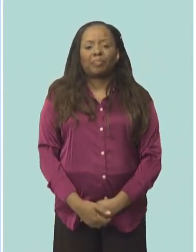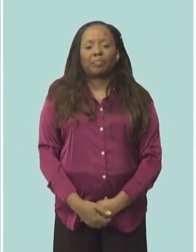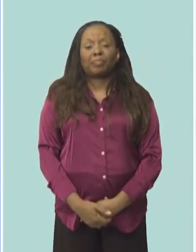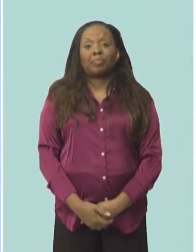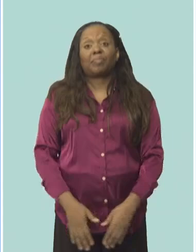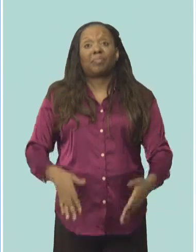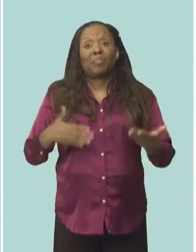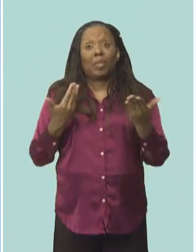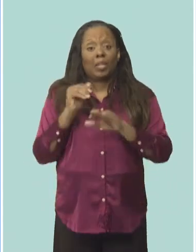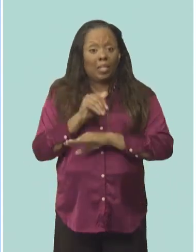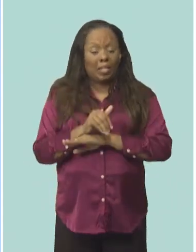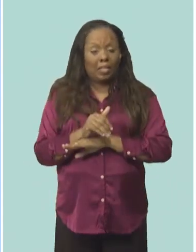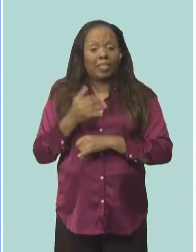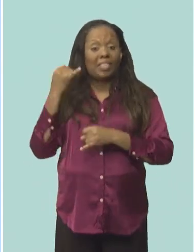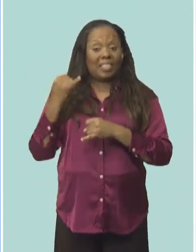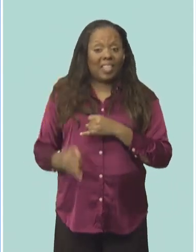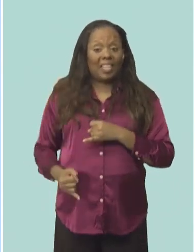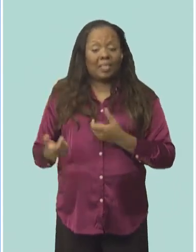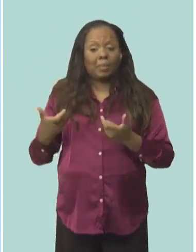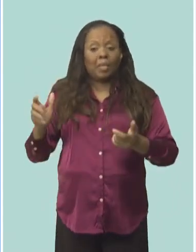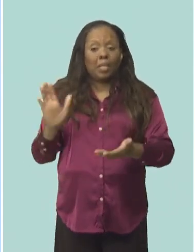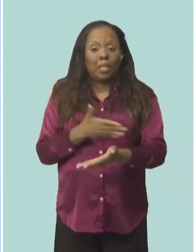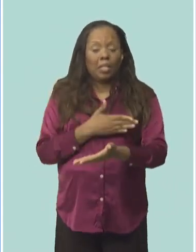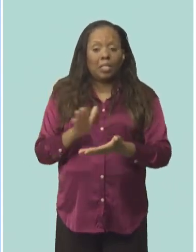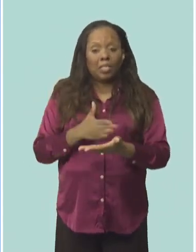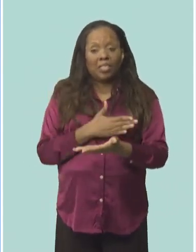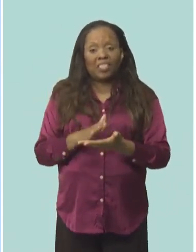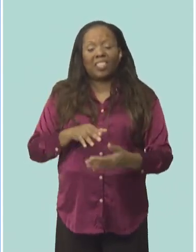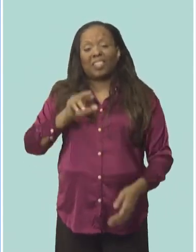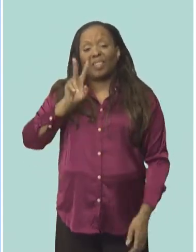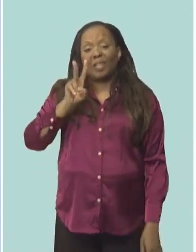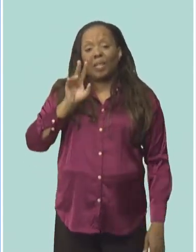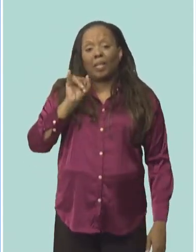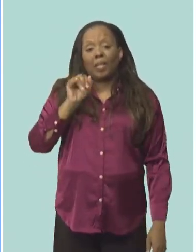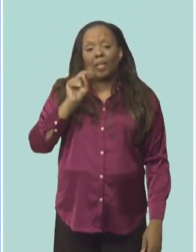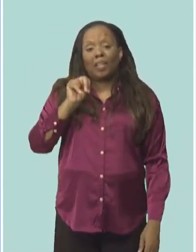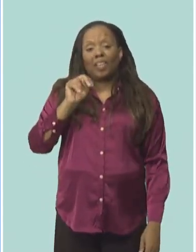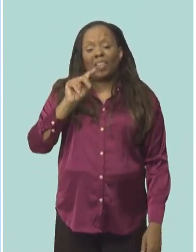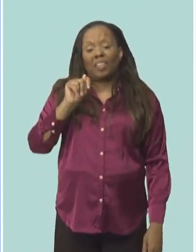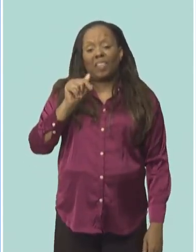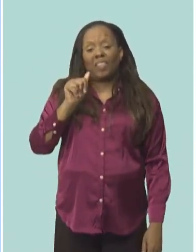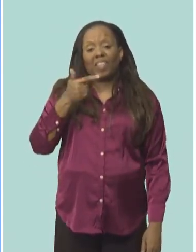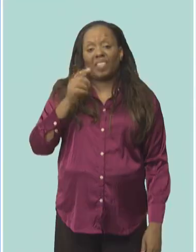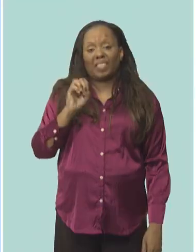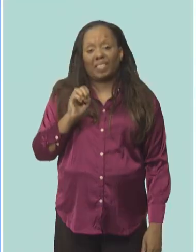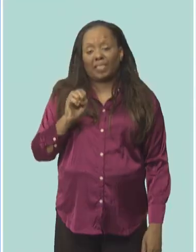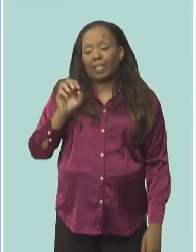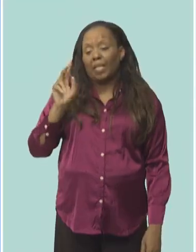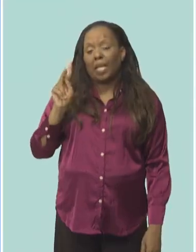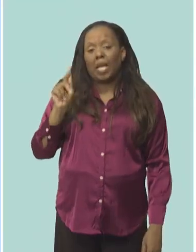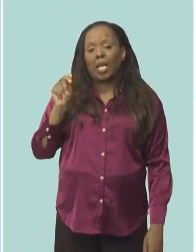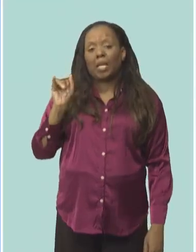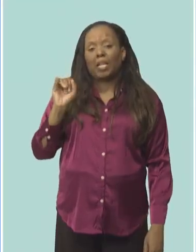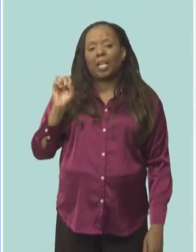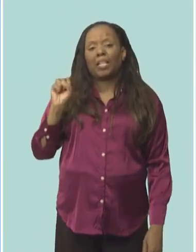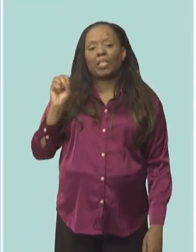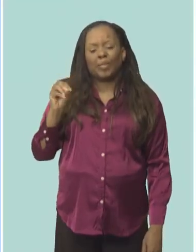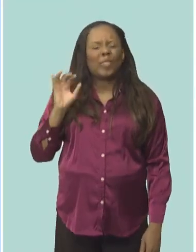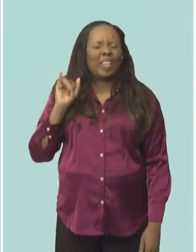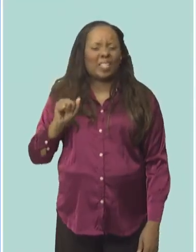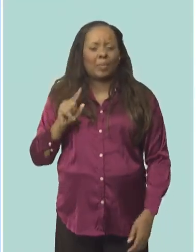Tonight, the last super concert, Vintage Kaiso, will be held at the National Botanical Gardens. Onesta